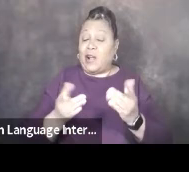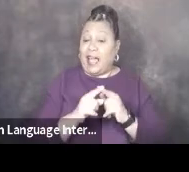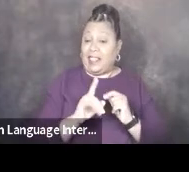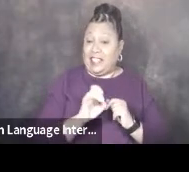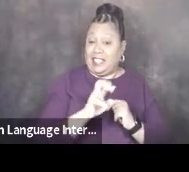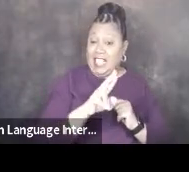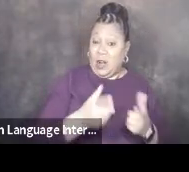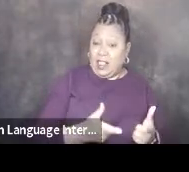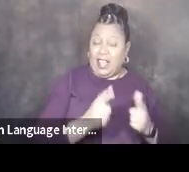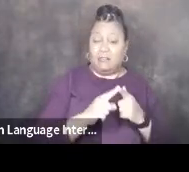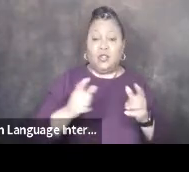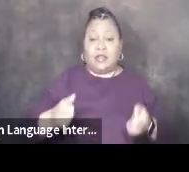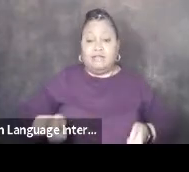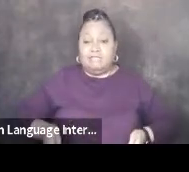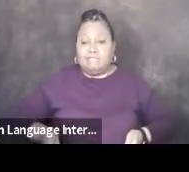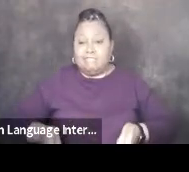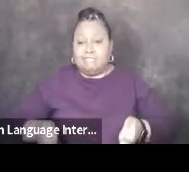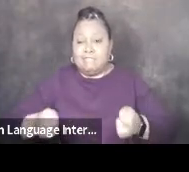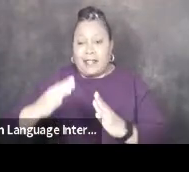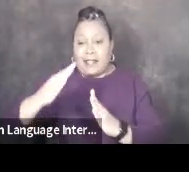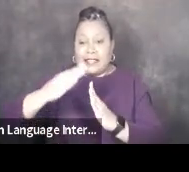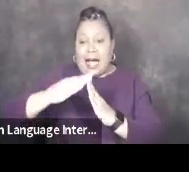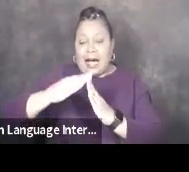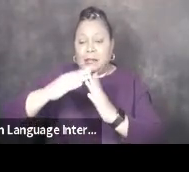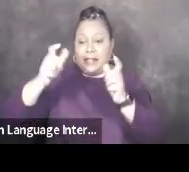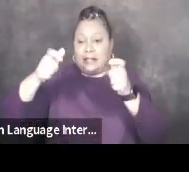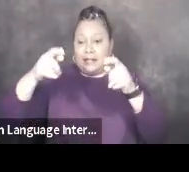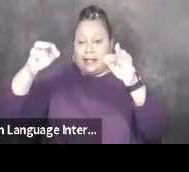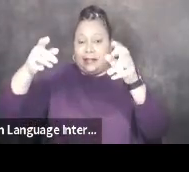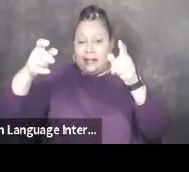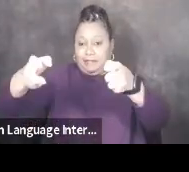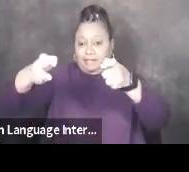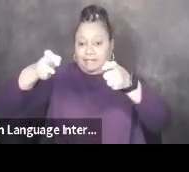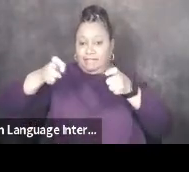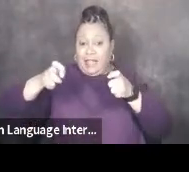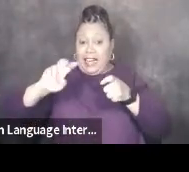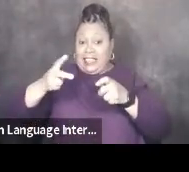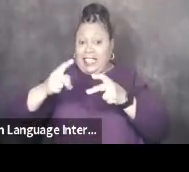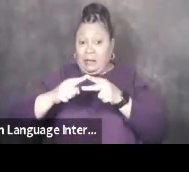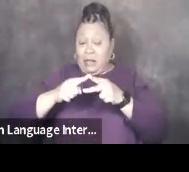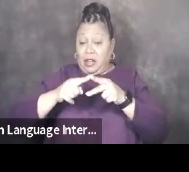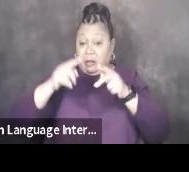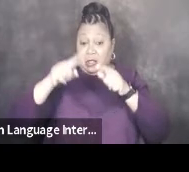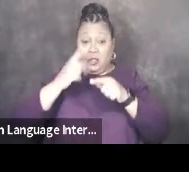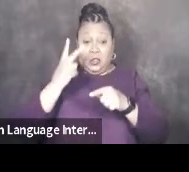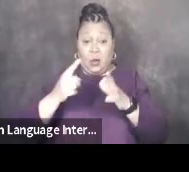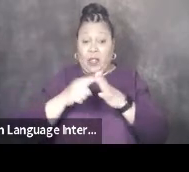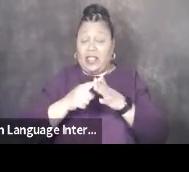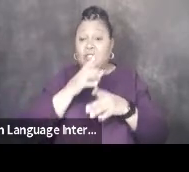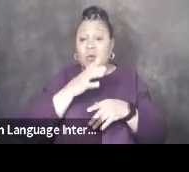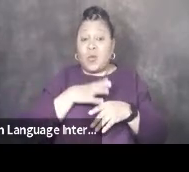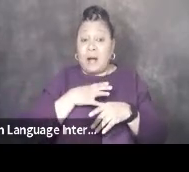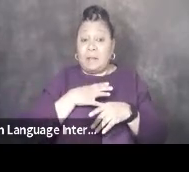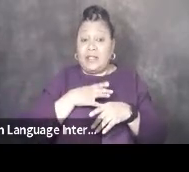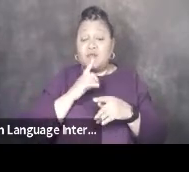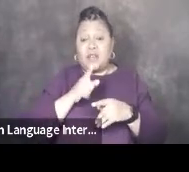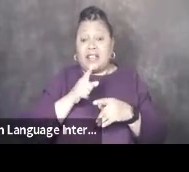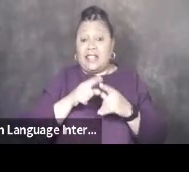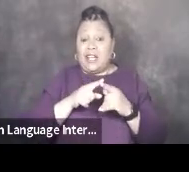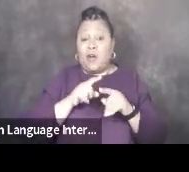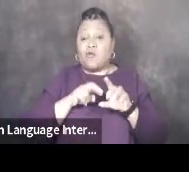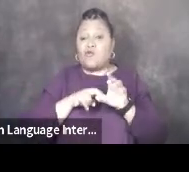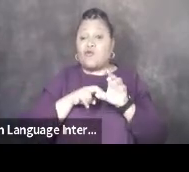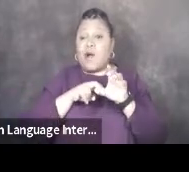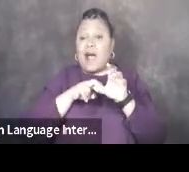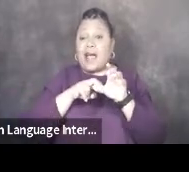you can actually wheel on this at the top of the stairs. And the second picture below shows this woman actually